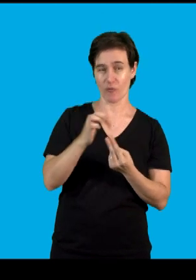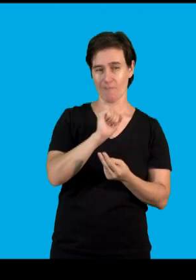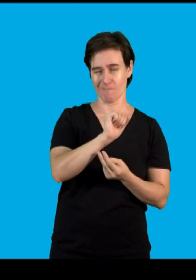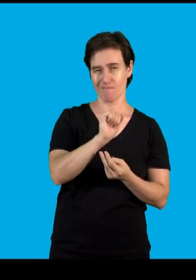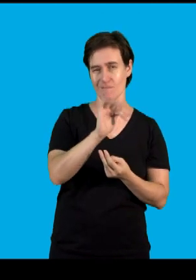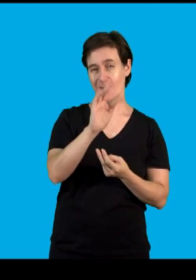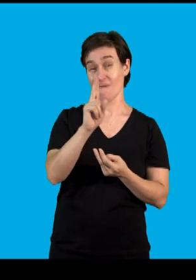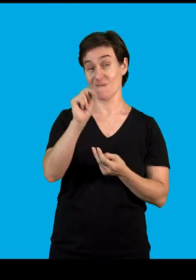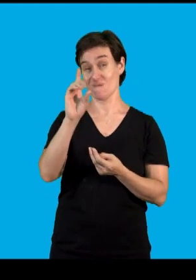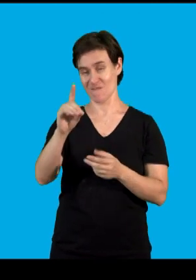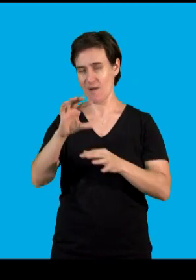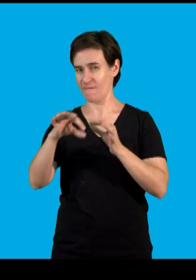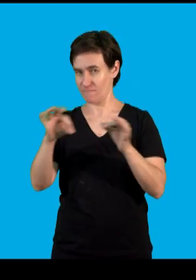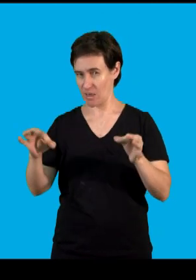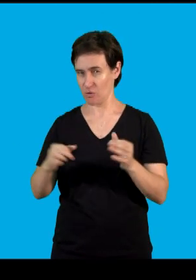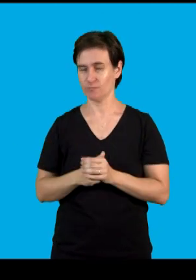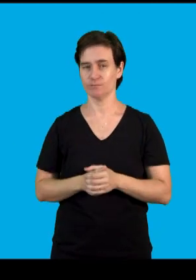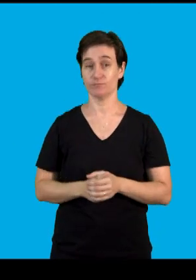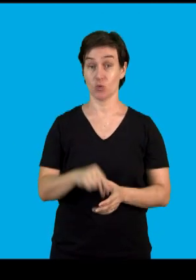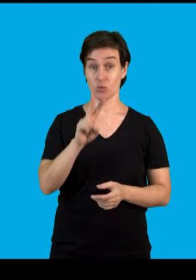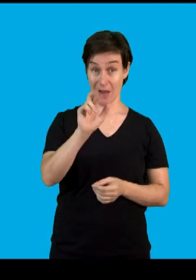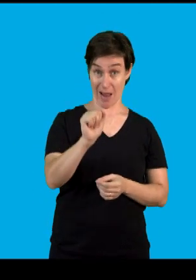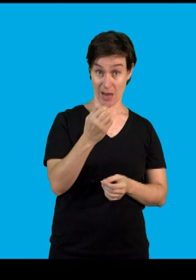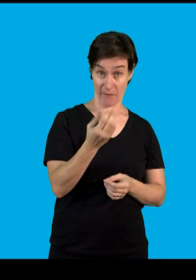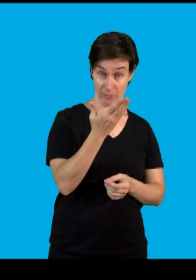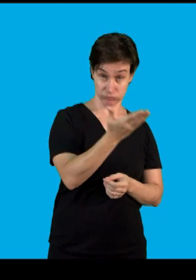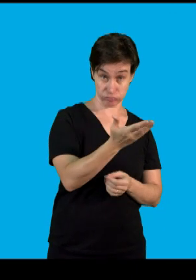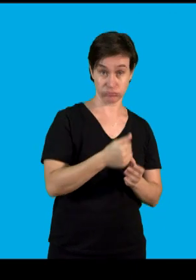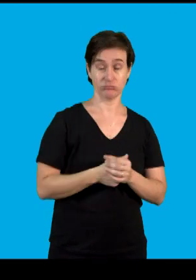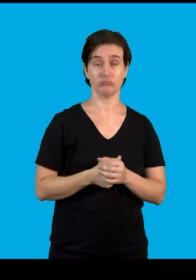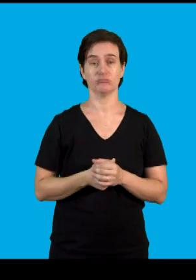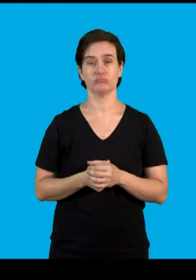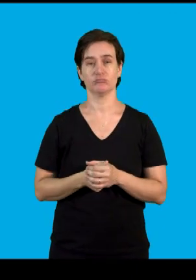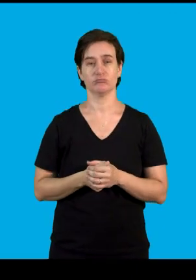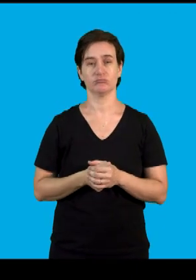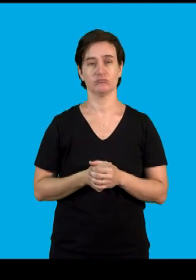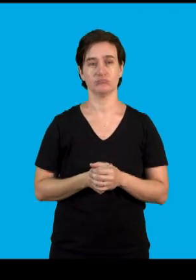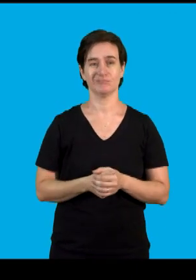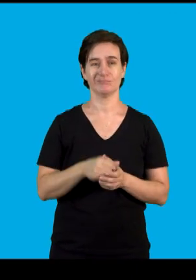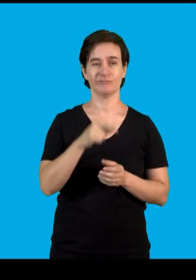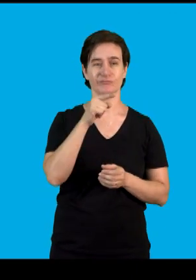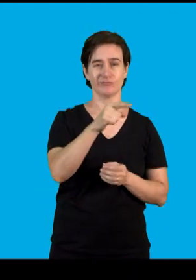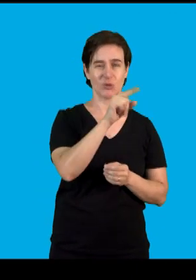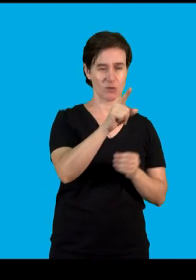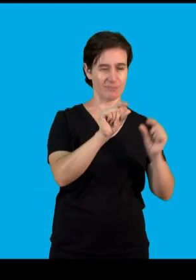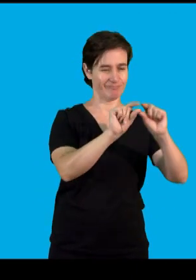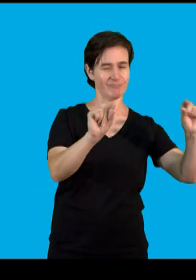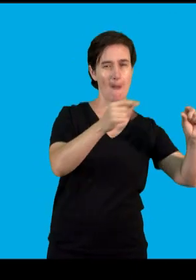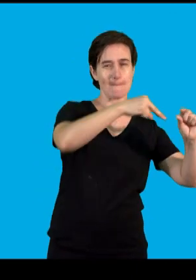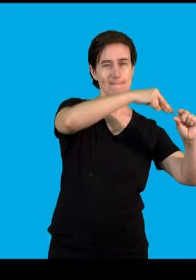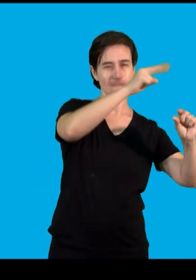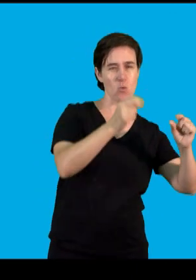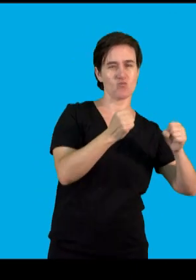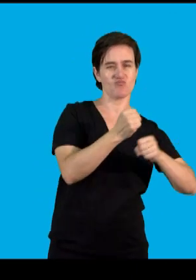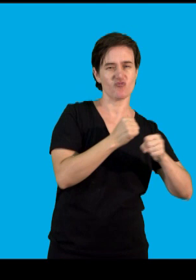fund value. So A is here, and it's going to be the blue-grey fund